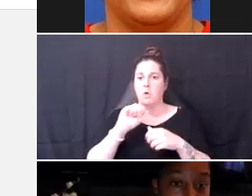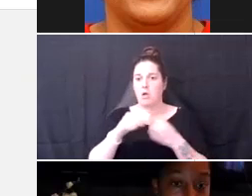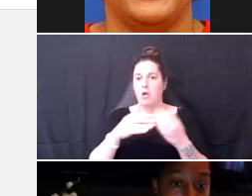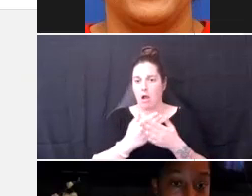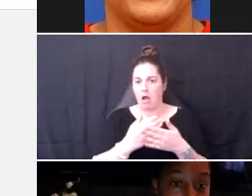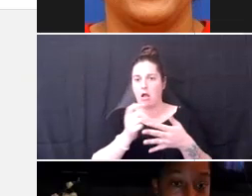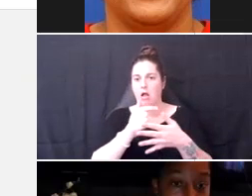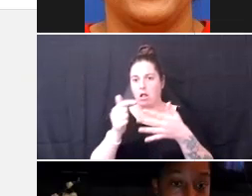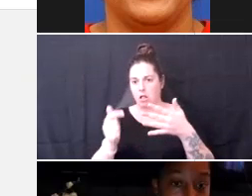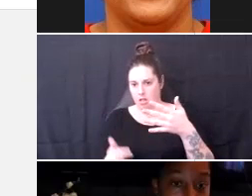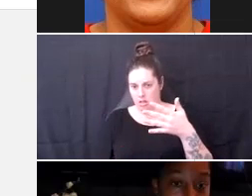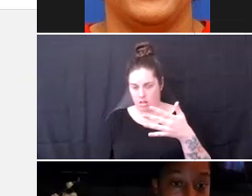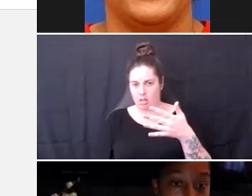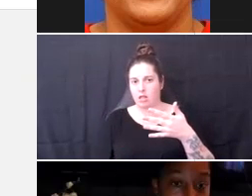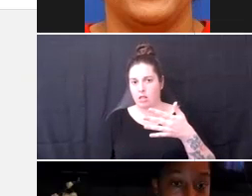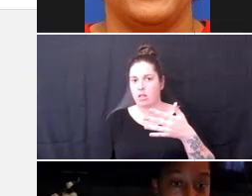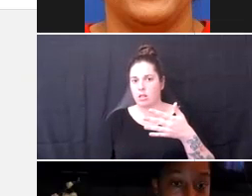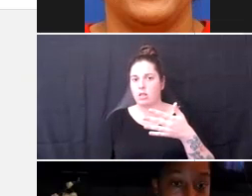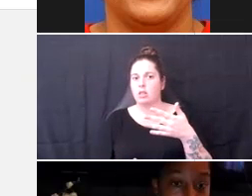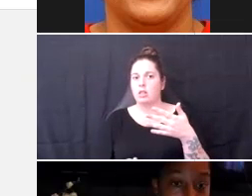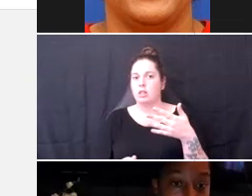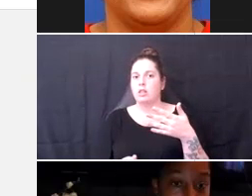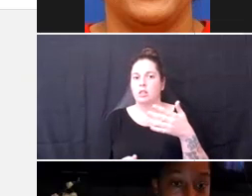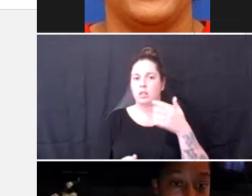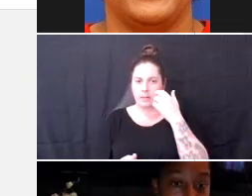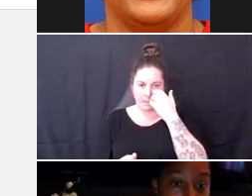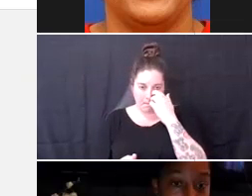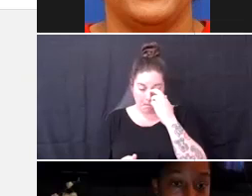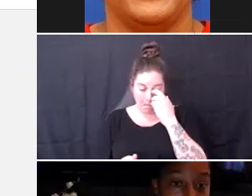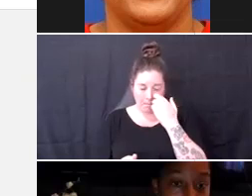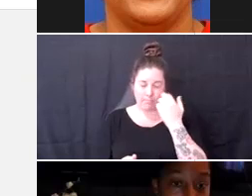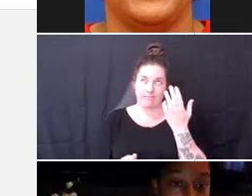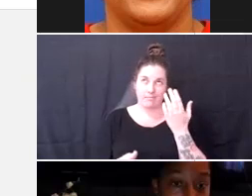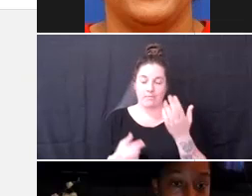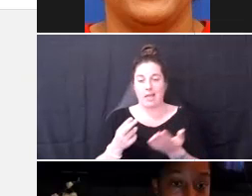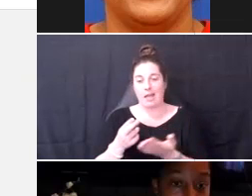What is acceleration? And honestly,